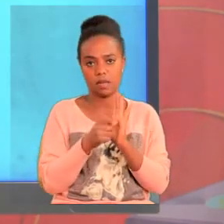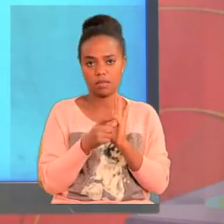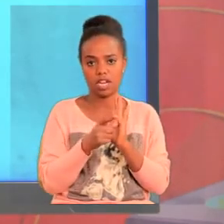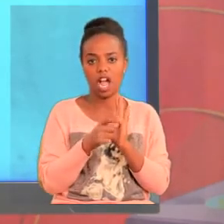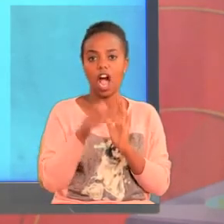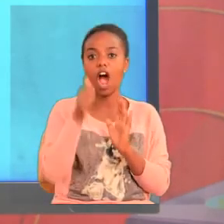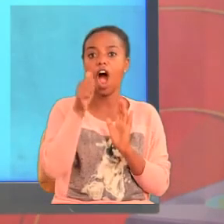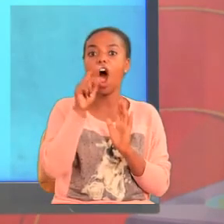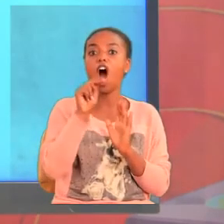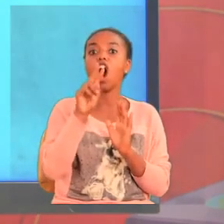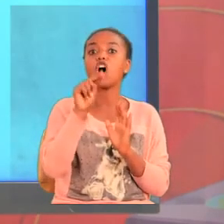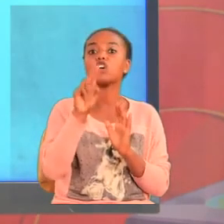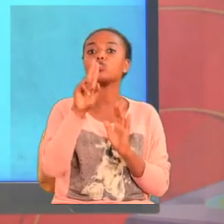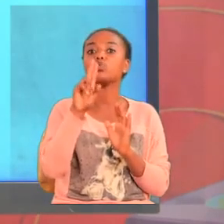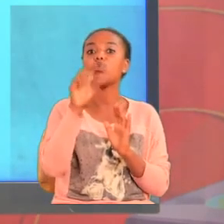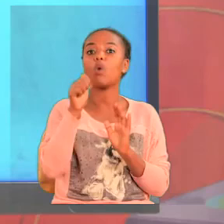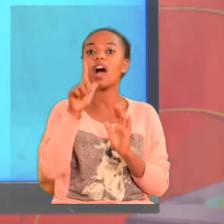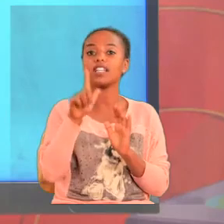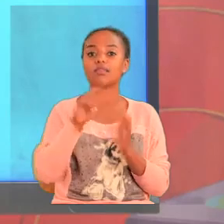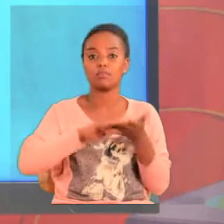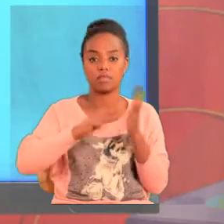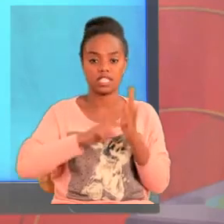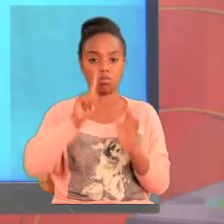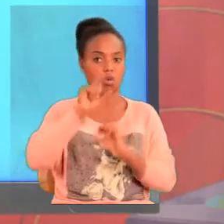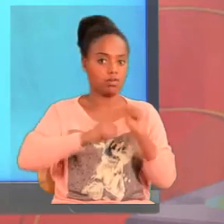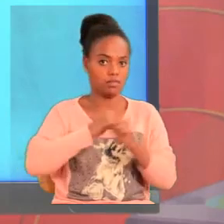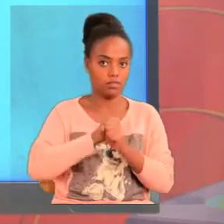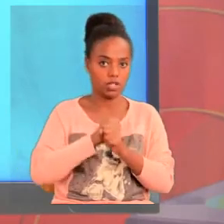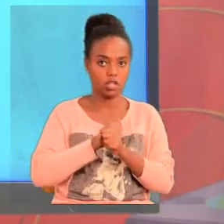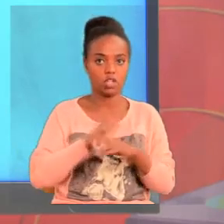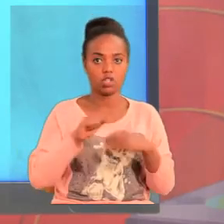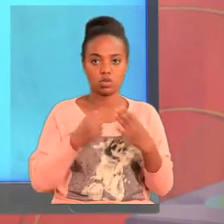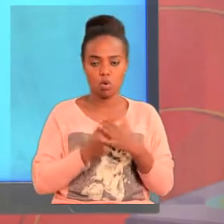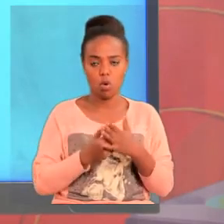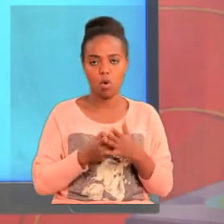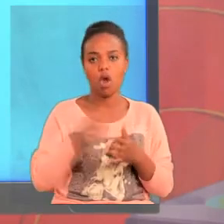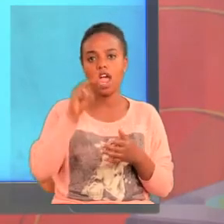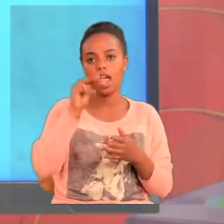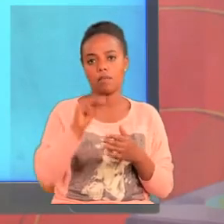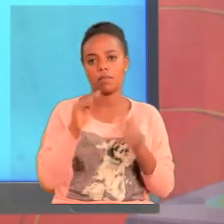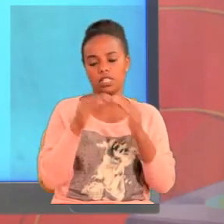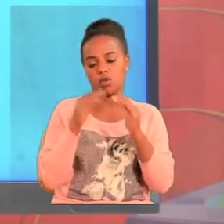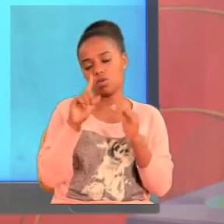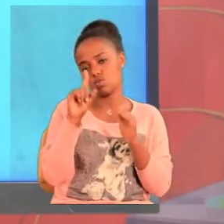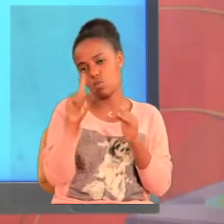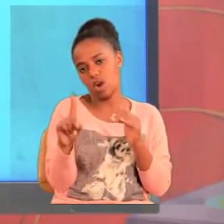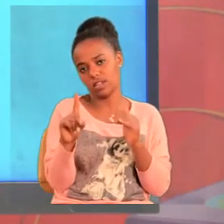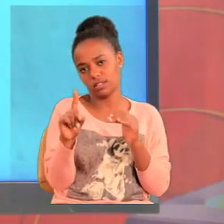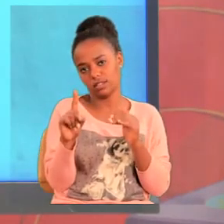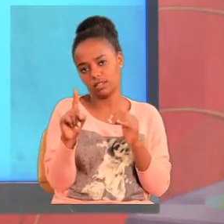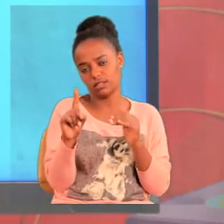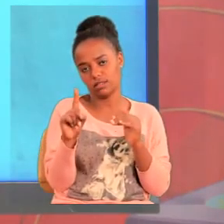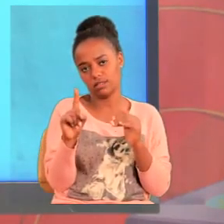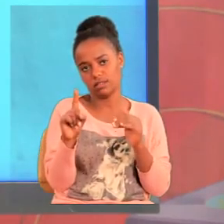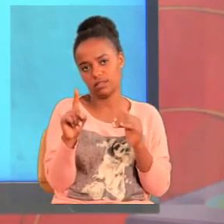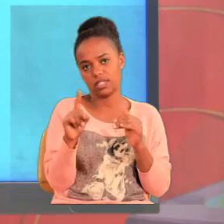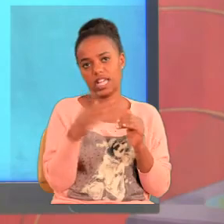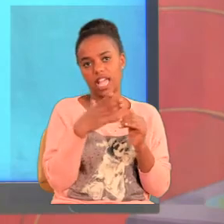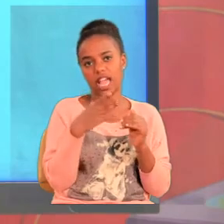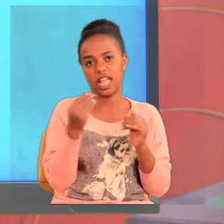annually means once in a year, so the number of conversions will be 1 for annually.